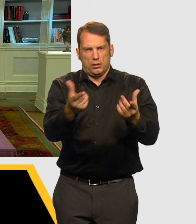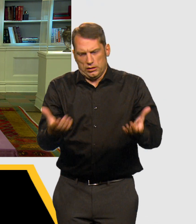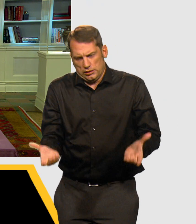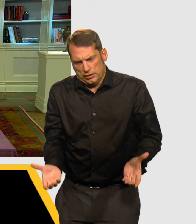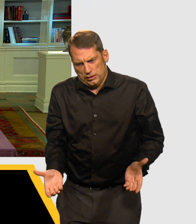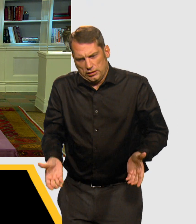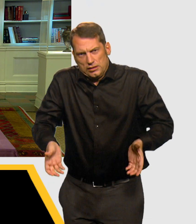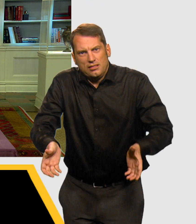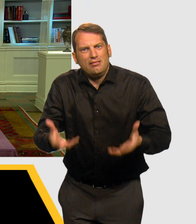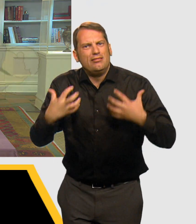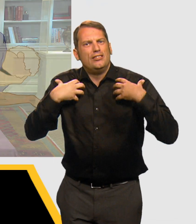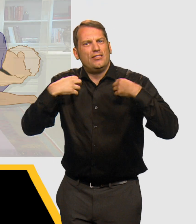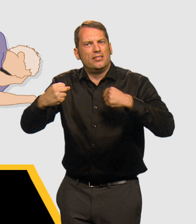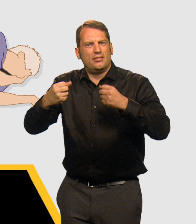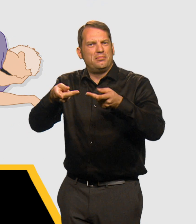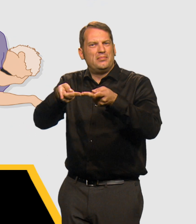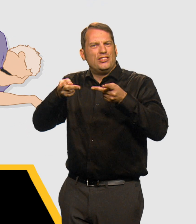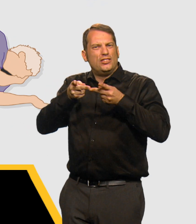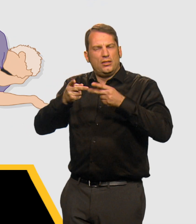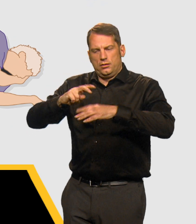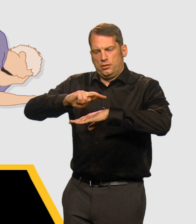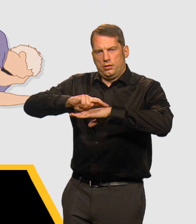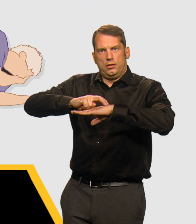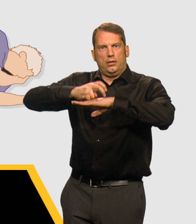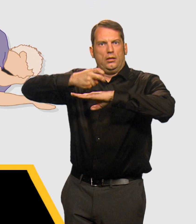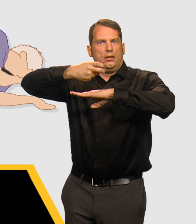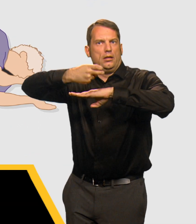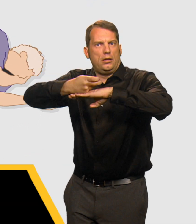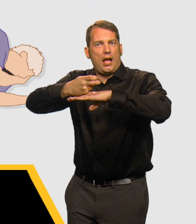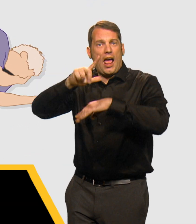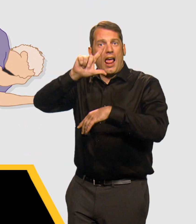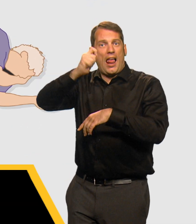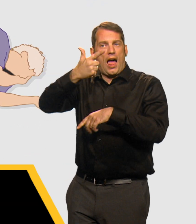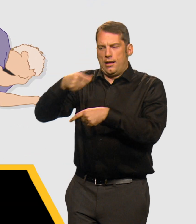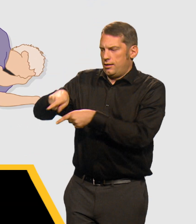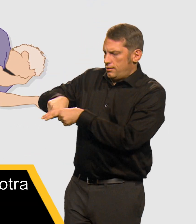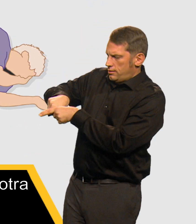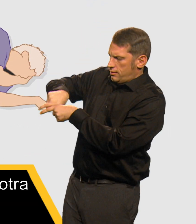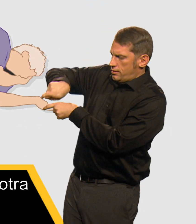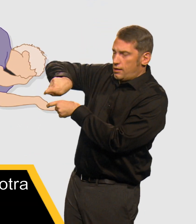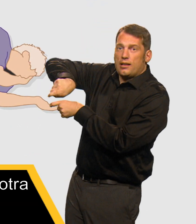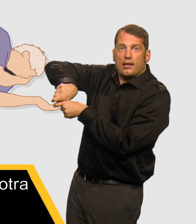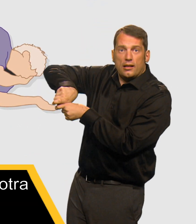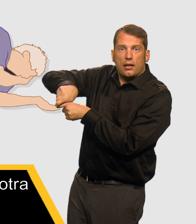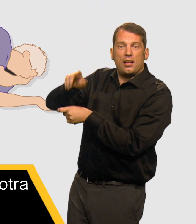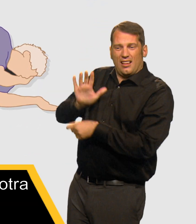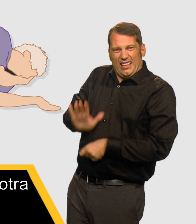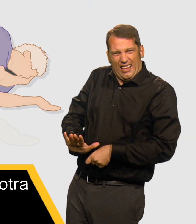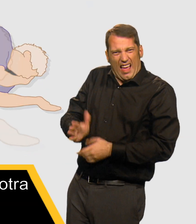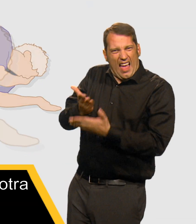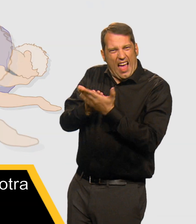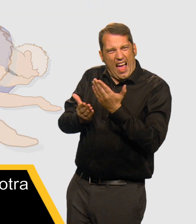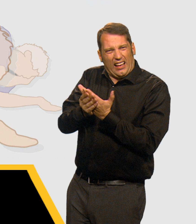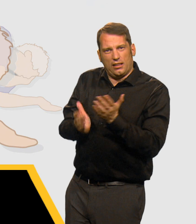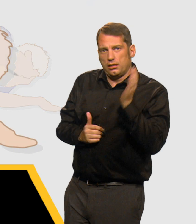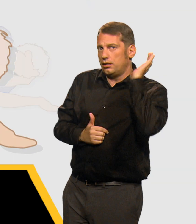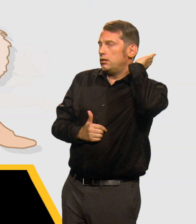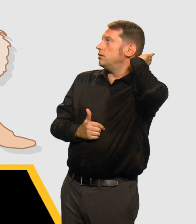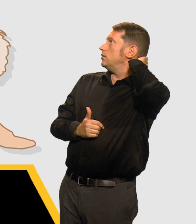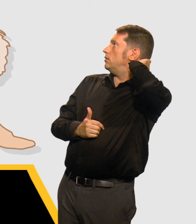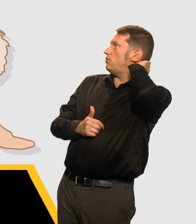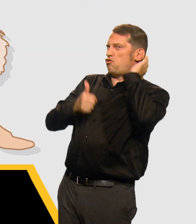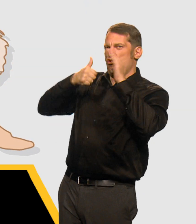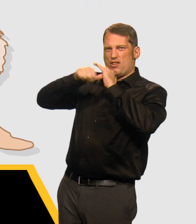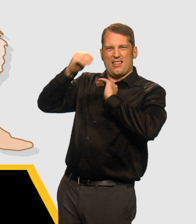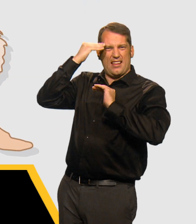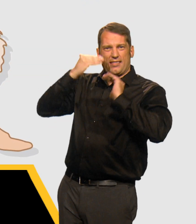consciousness, place them in the recovery position by putting them on their side, with one leg over top of the other and one of